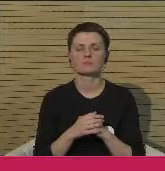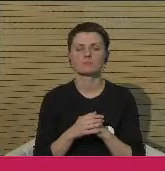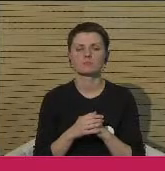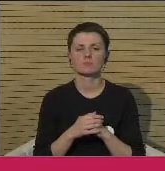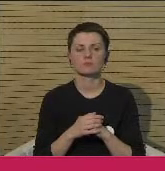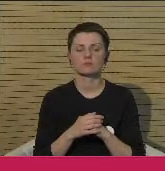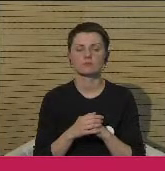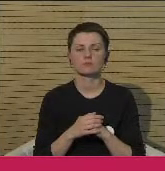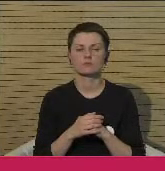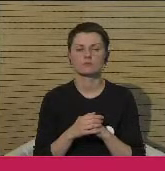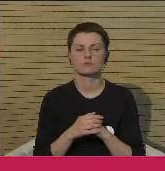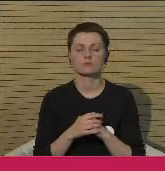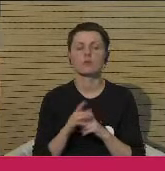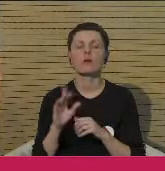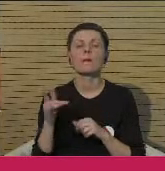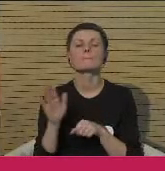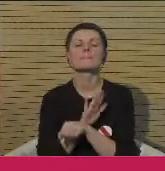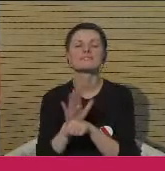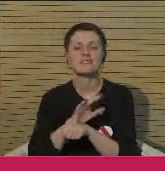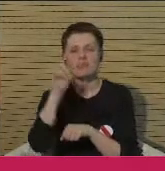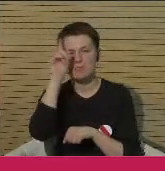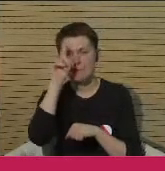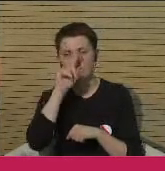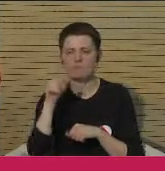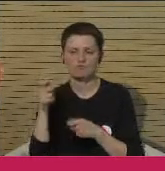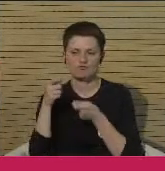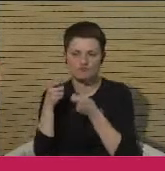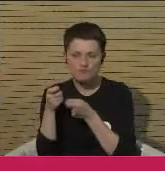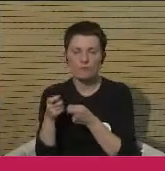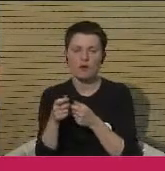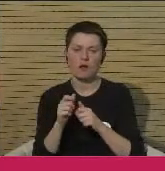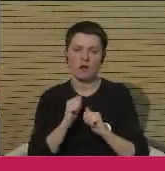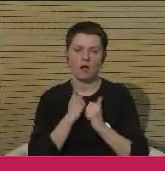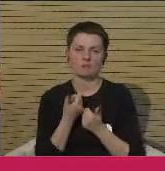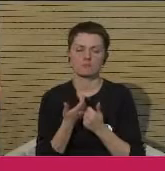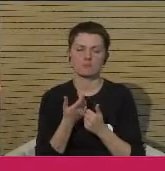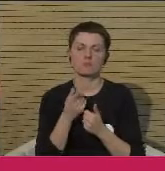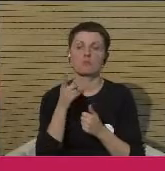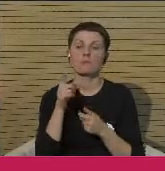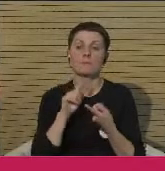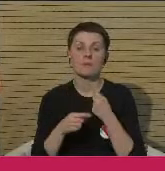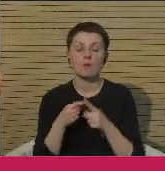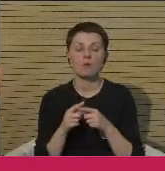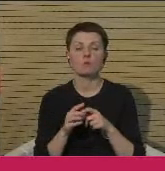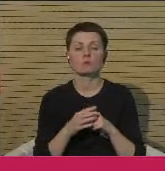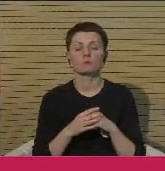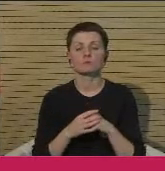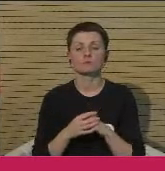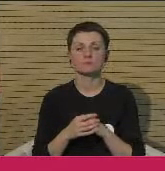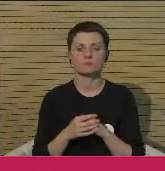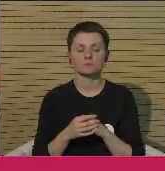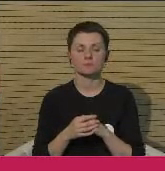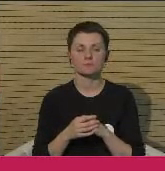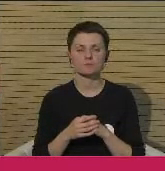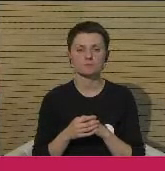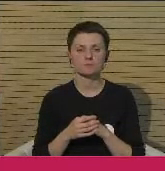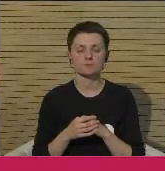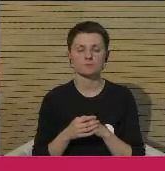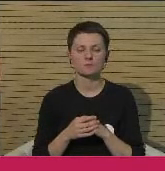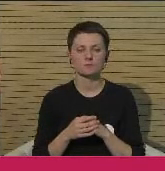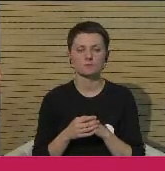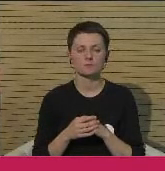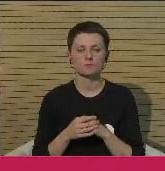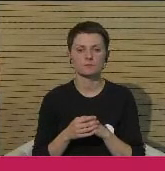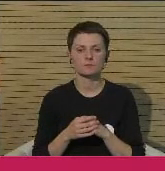Union, business representatives, particularly German business, pushes very strongly that the